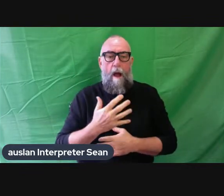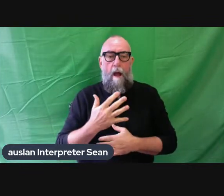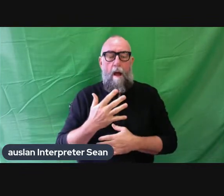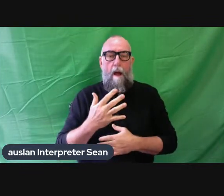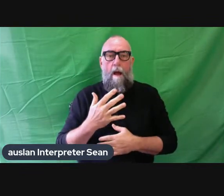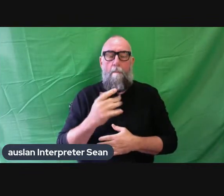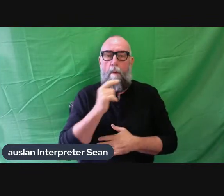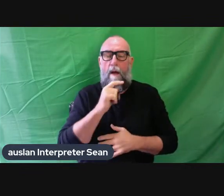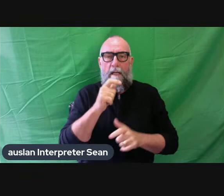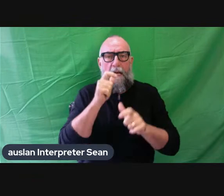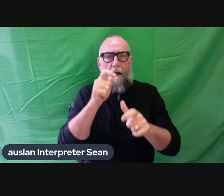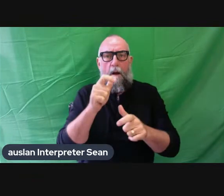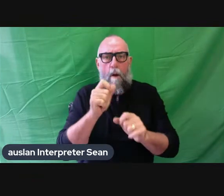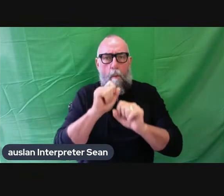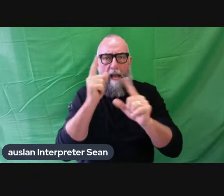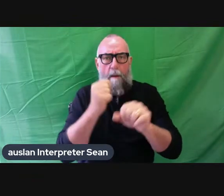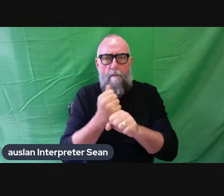up.